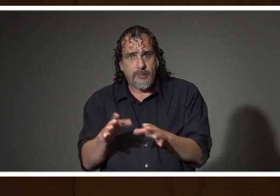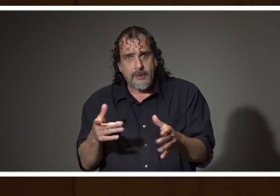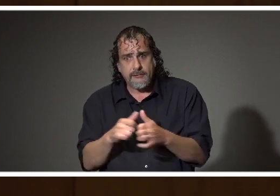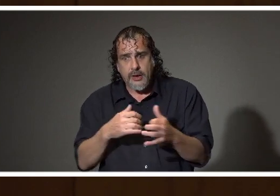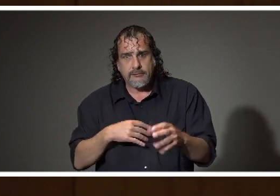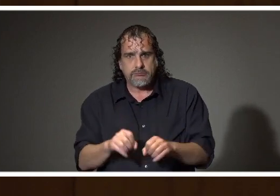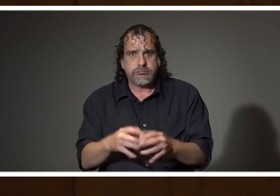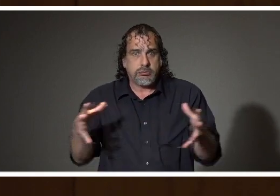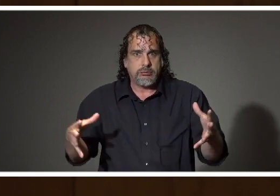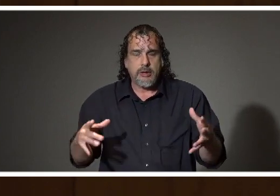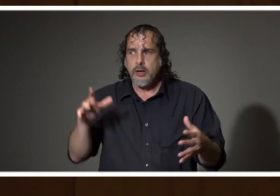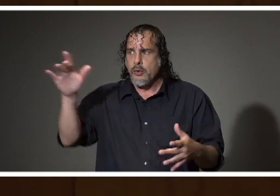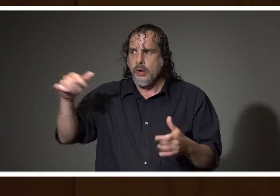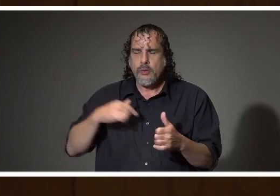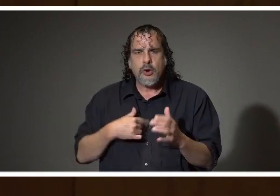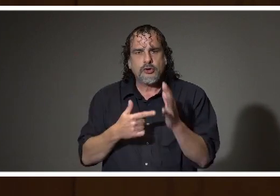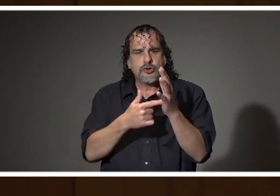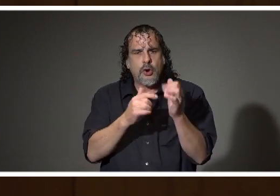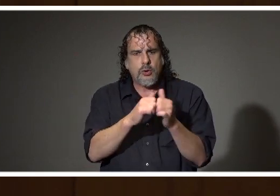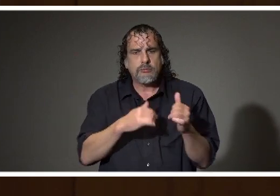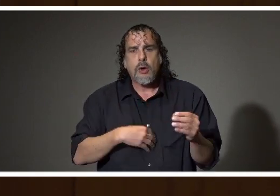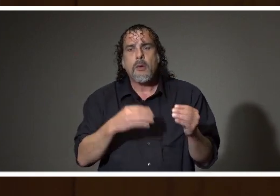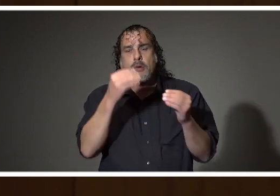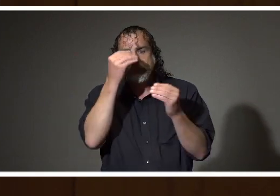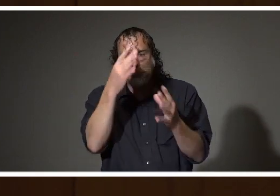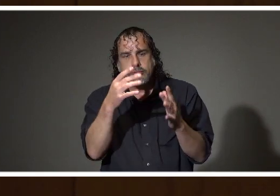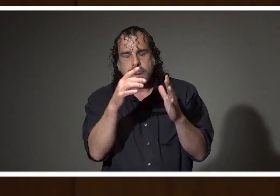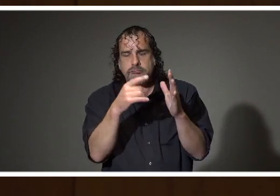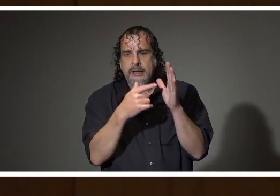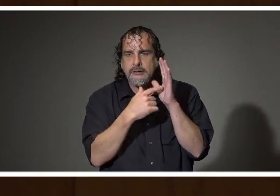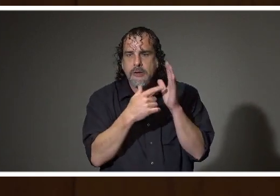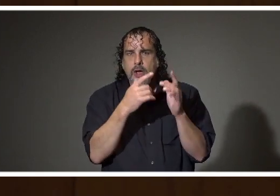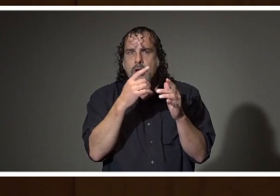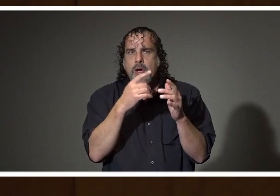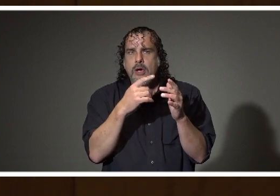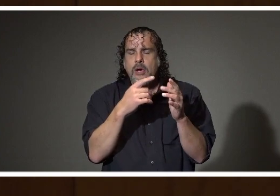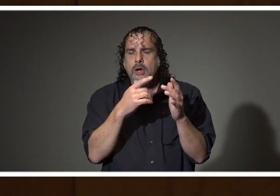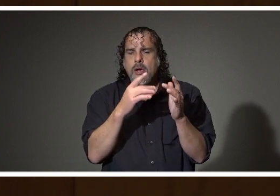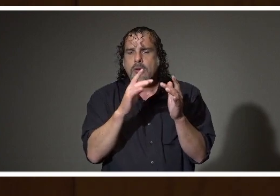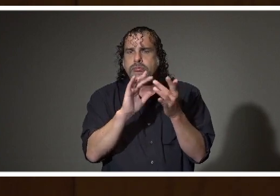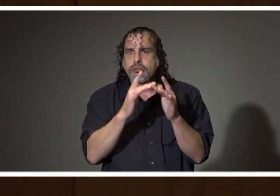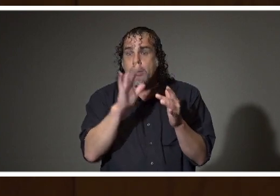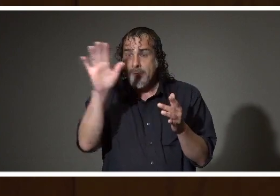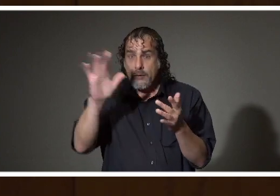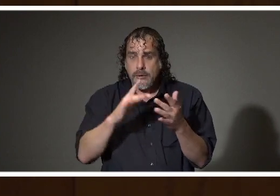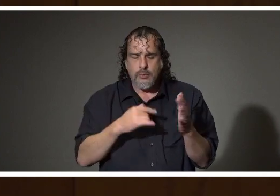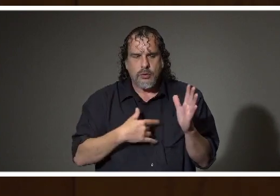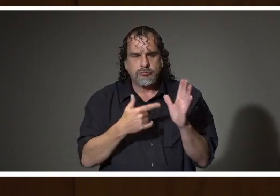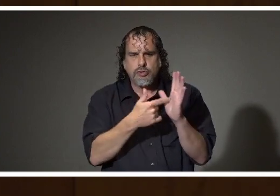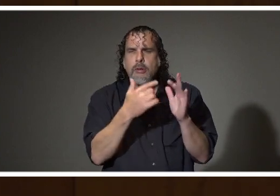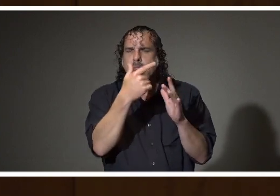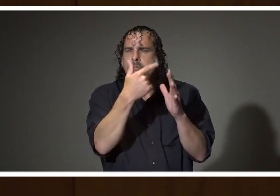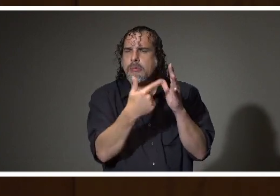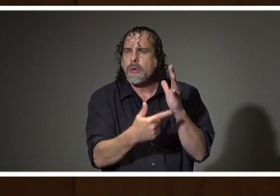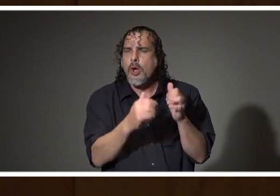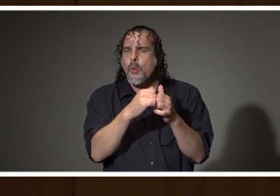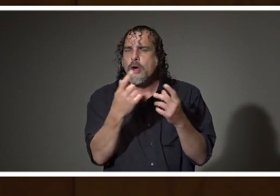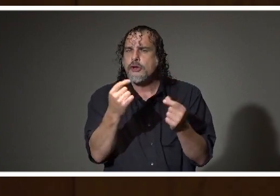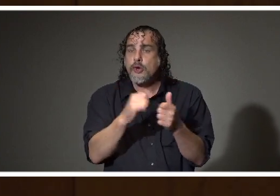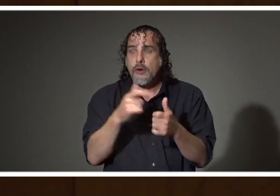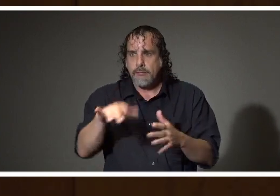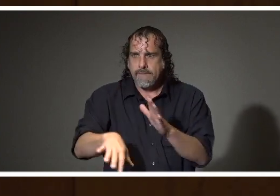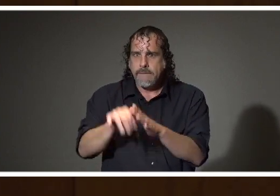our website additional guidance for businesses so they can understand what to expect when maybe one of their employees is infected, or maybe one of